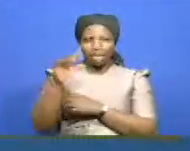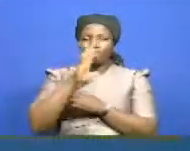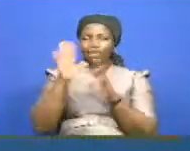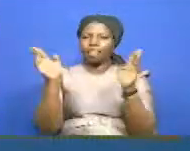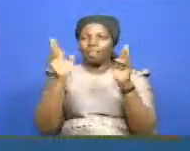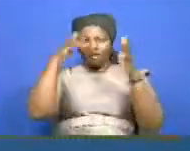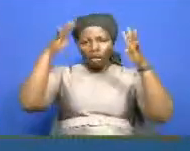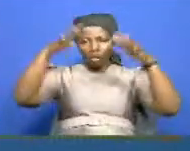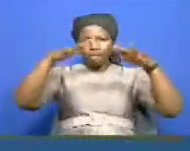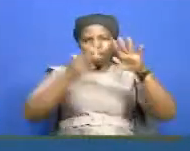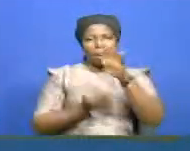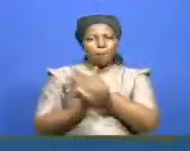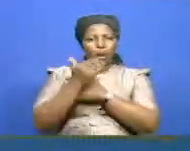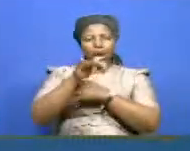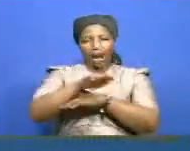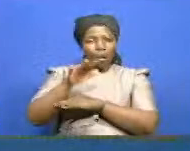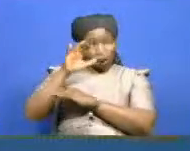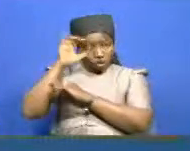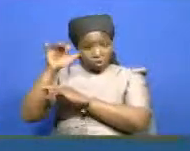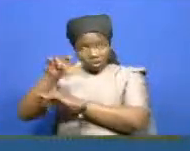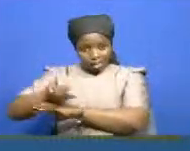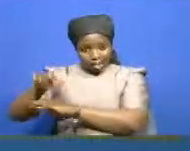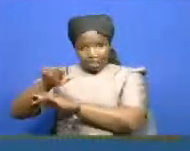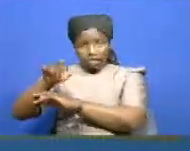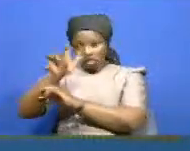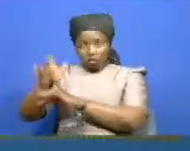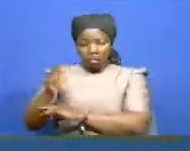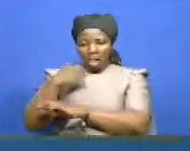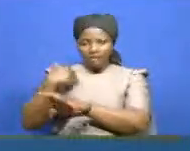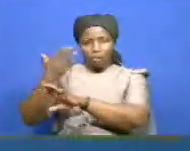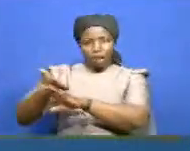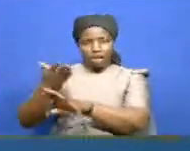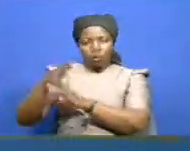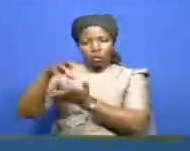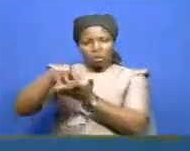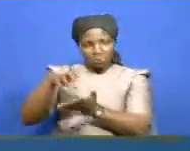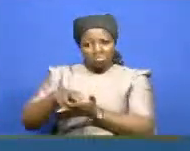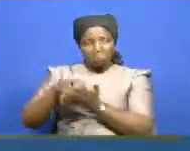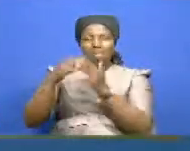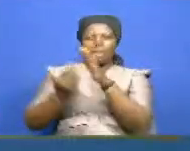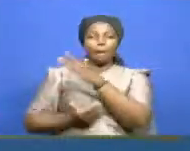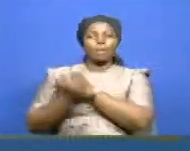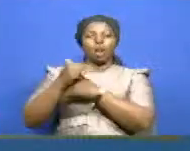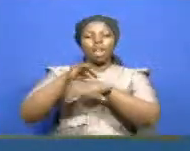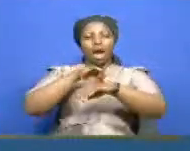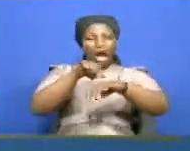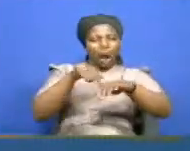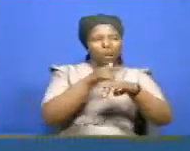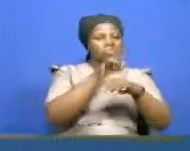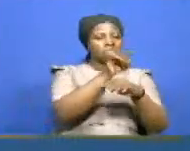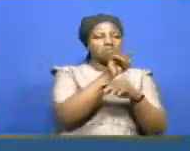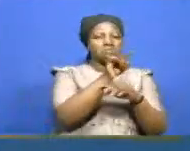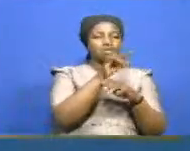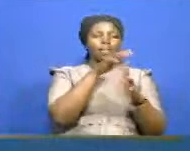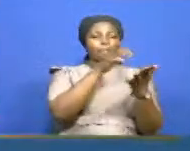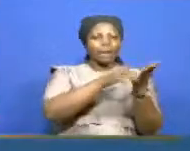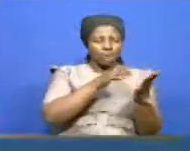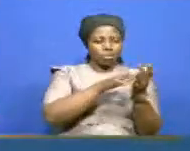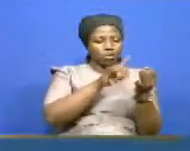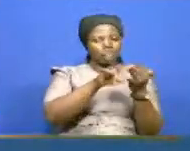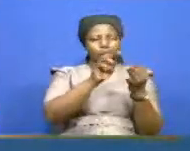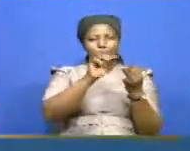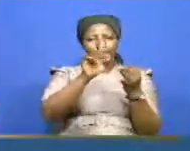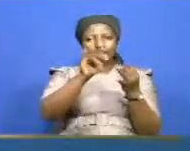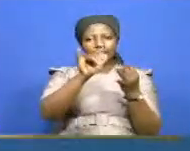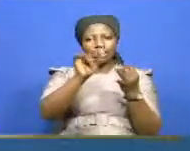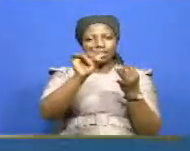coastal strip will experience scattered wet conditions during the morning hours. And for you in Machakos, Makindu, and